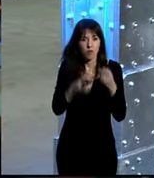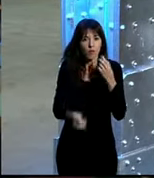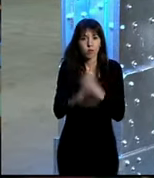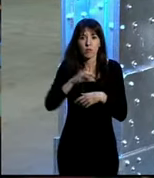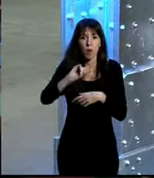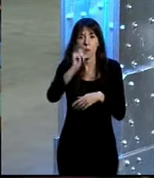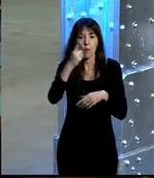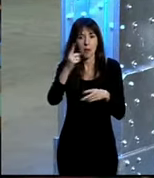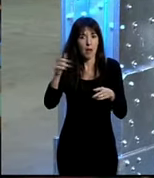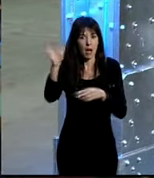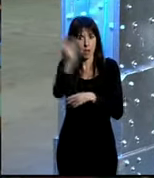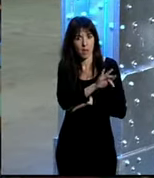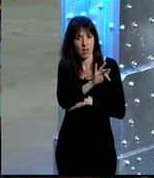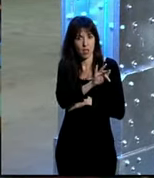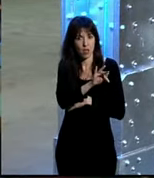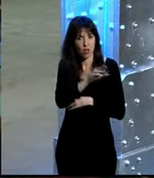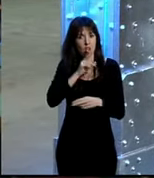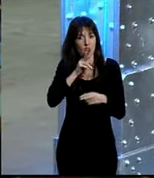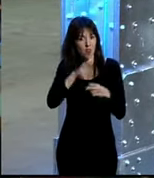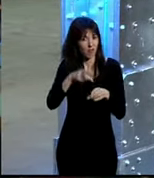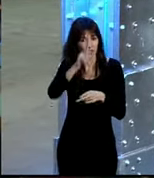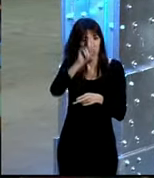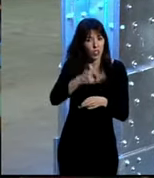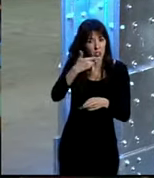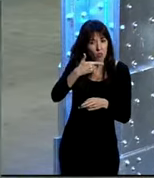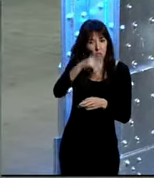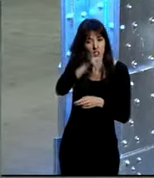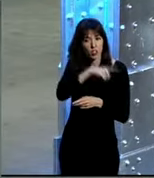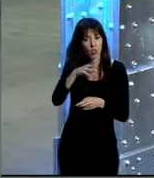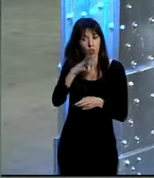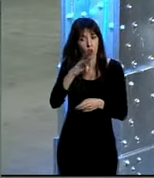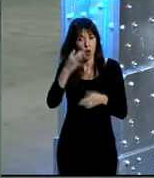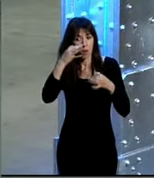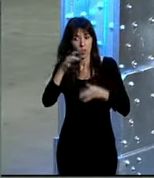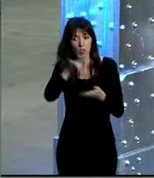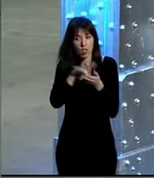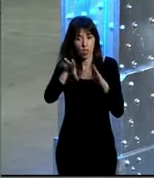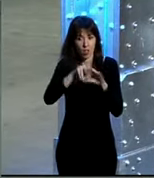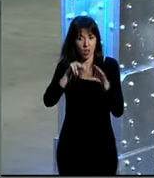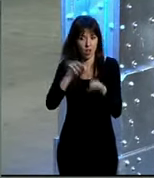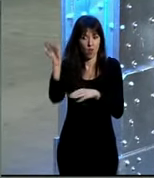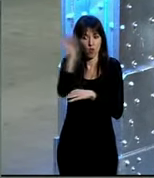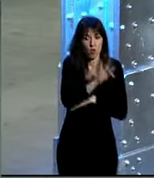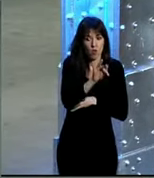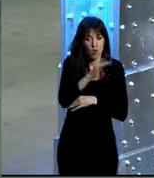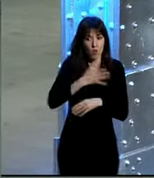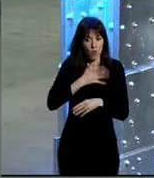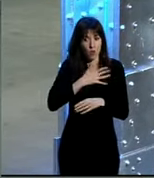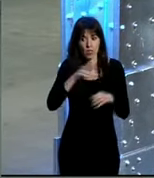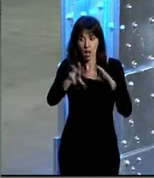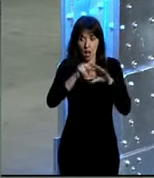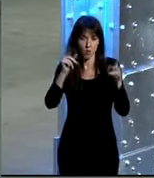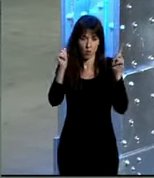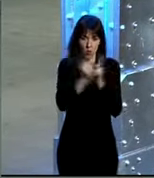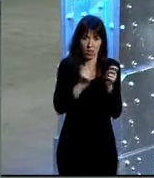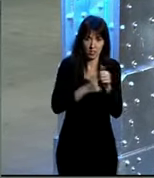la primera película, se llama Zero Point, no sé si habéis oído hablar de ella. En cualquier caso os voy a poner un vídeo que no es el tráiler de la propia